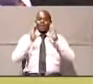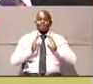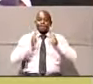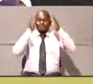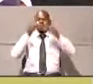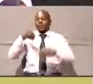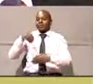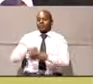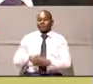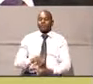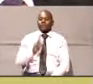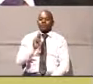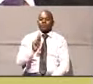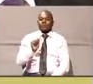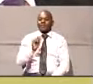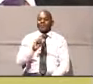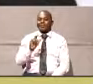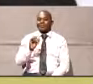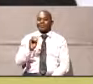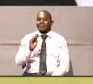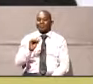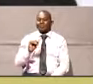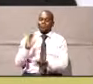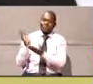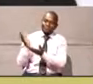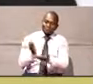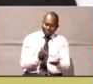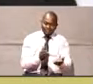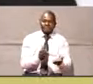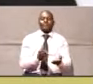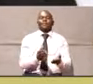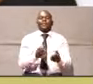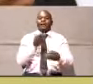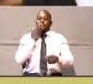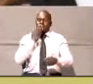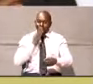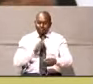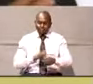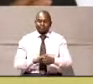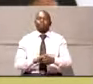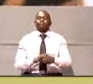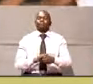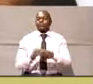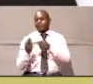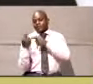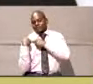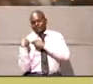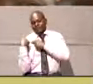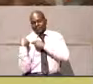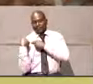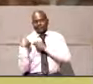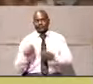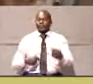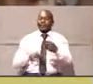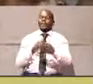Archbishop-elect Samuel Kazimba Mugaru welcomed the new calling and pledged to take on the responsibility. I